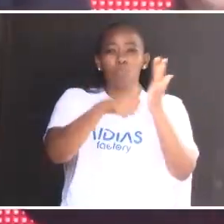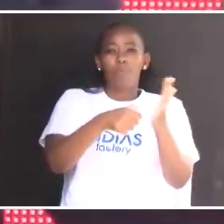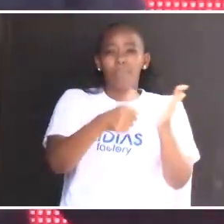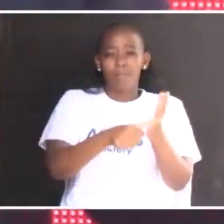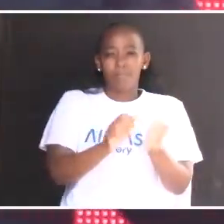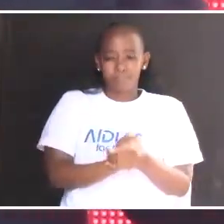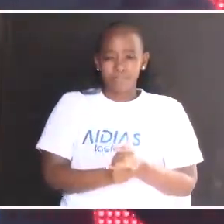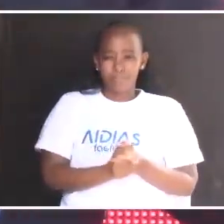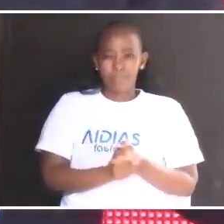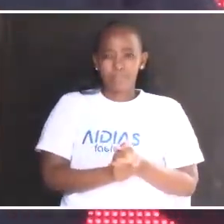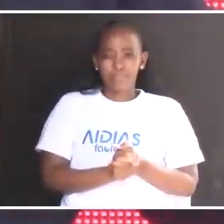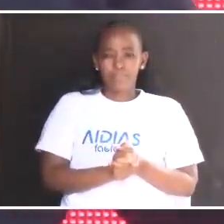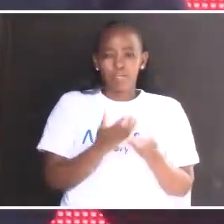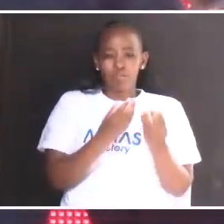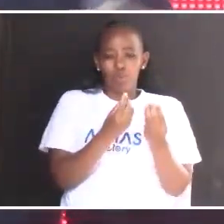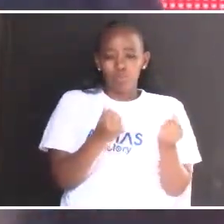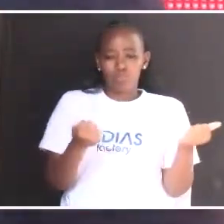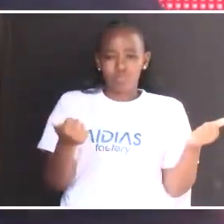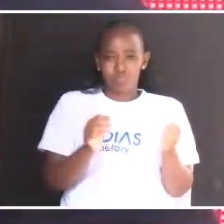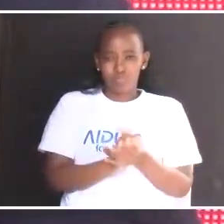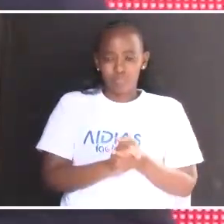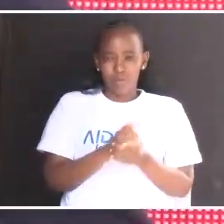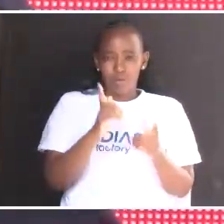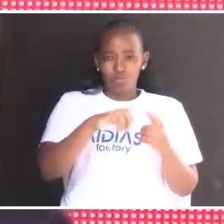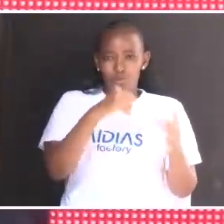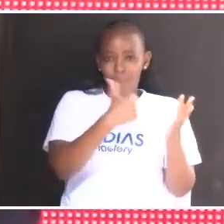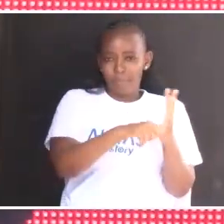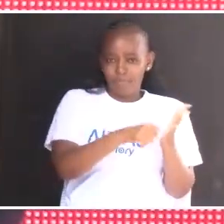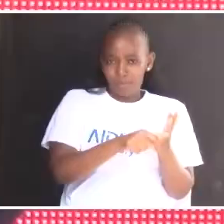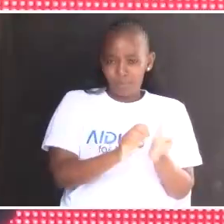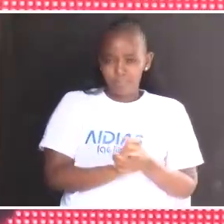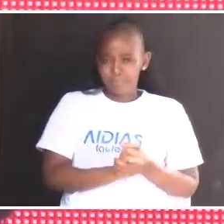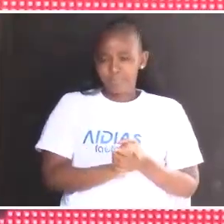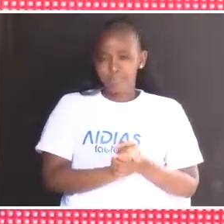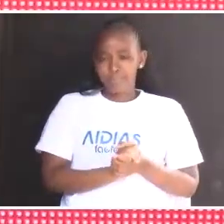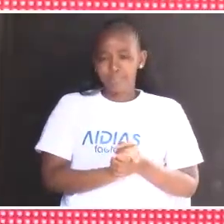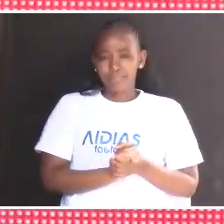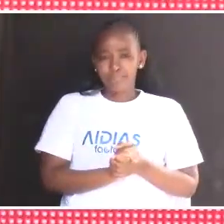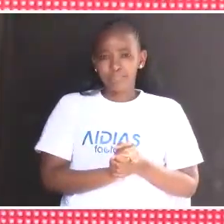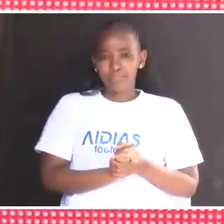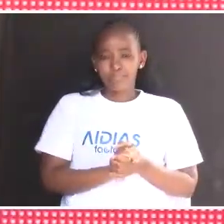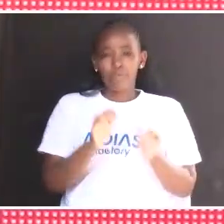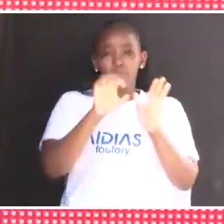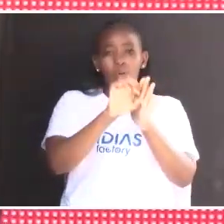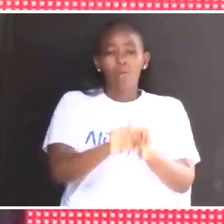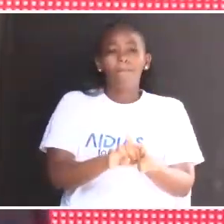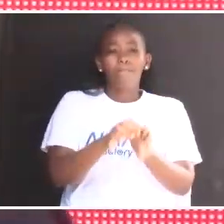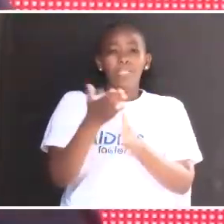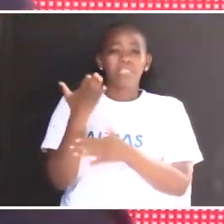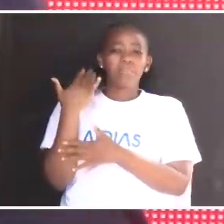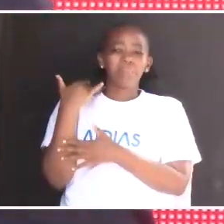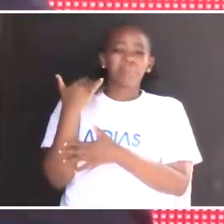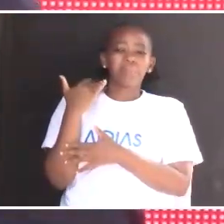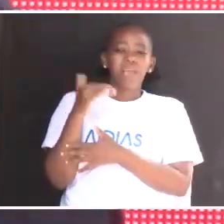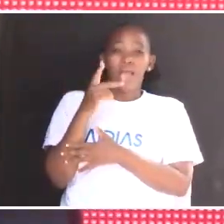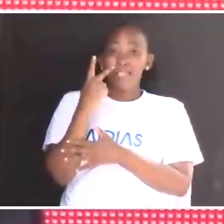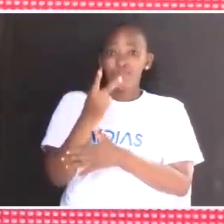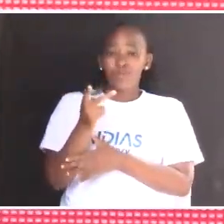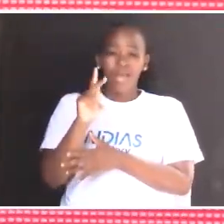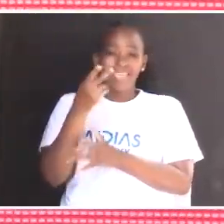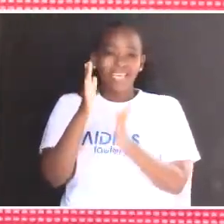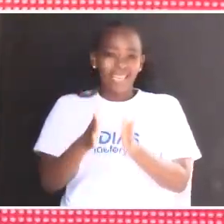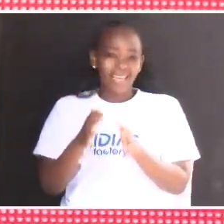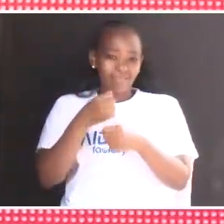technical problem. It is a solution to a technical problem. Like, for example, the other day I saw there is a Kenyan who is trying